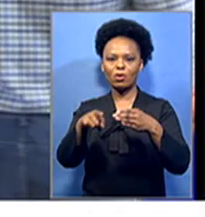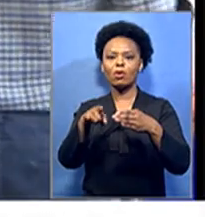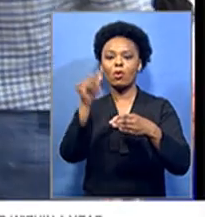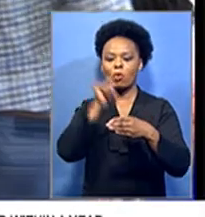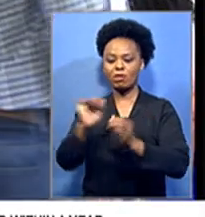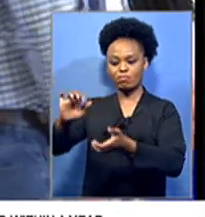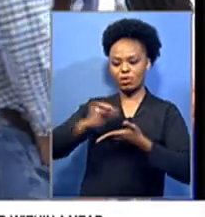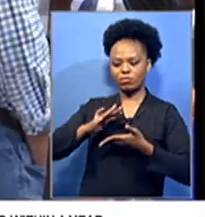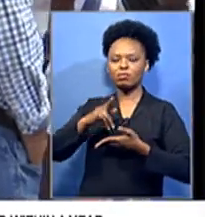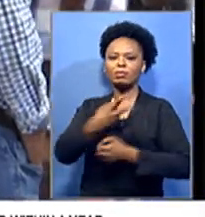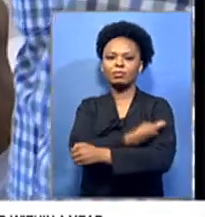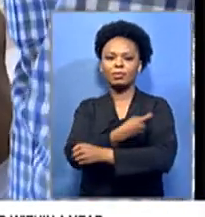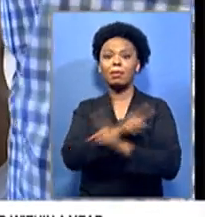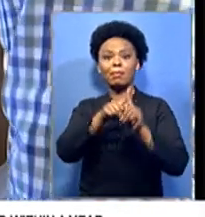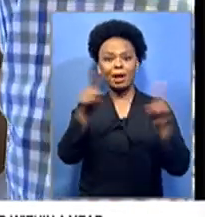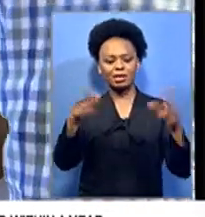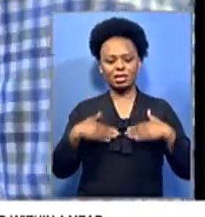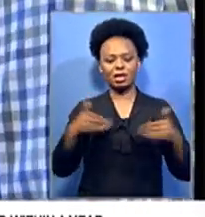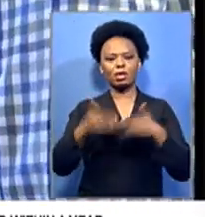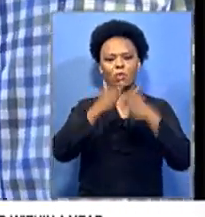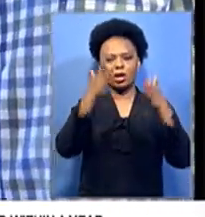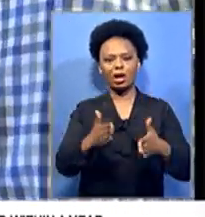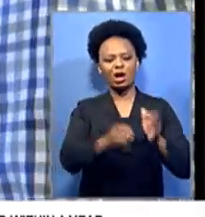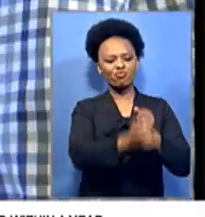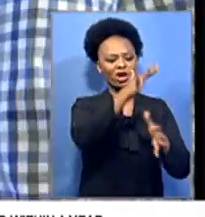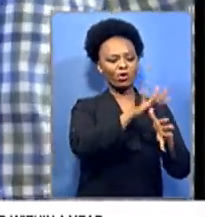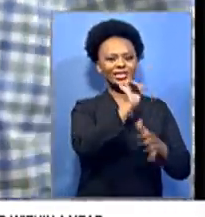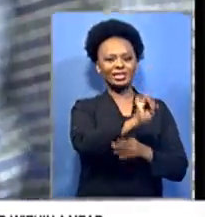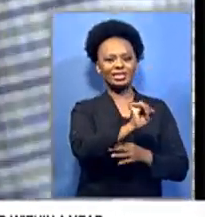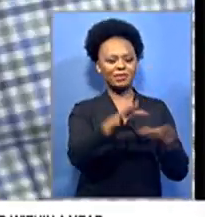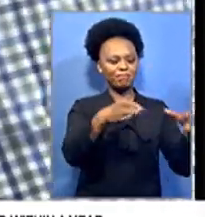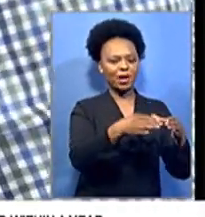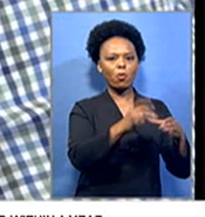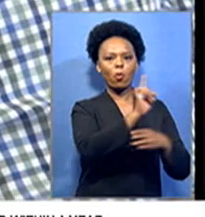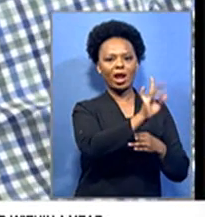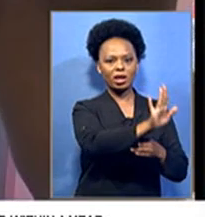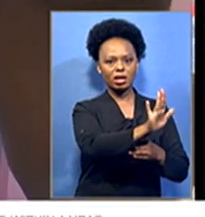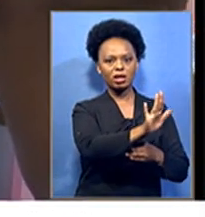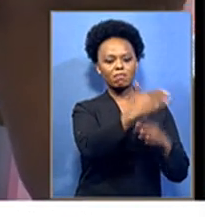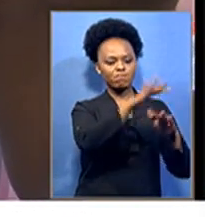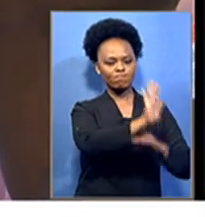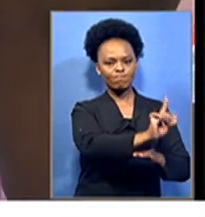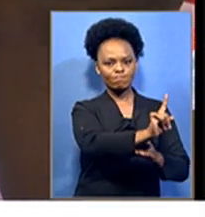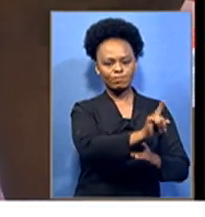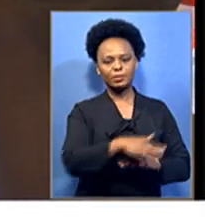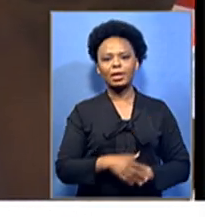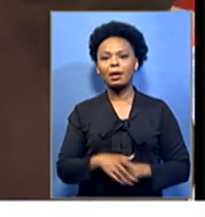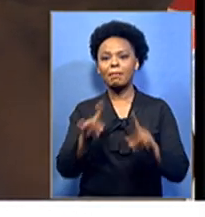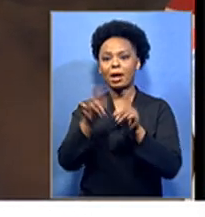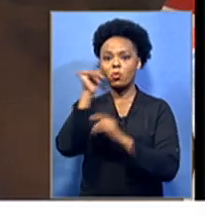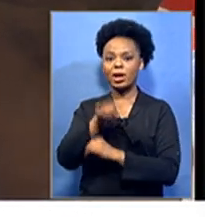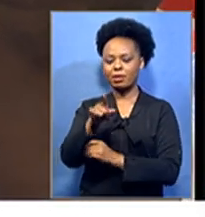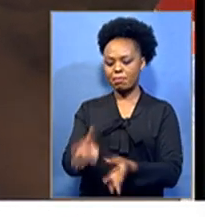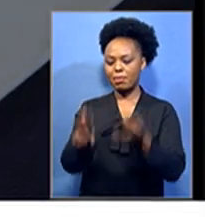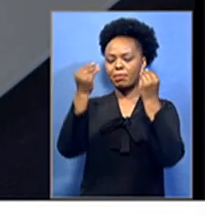workers remain our priority for phase one. So the first few vaccines that come will actually be used to finish off with the